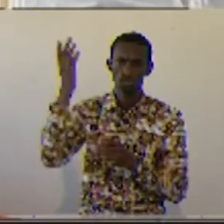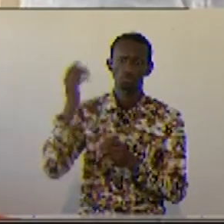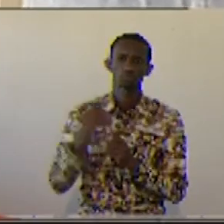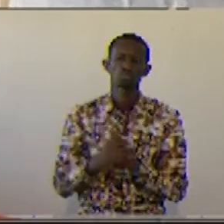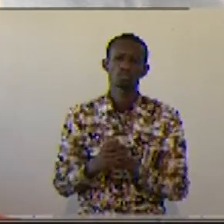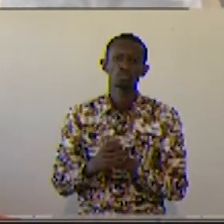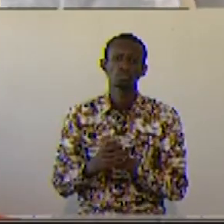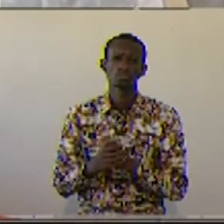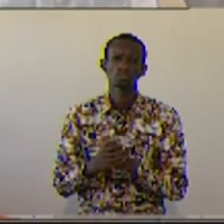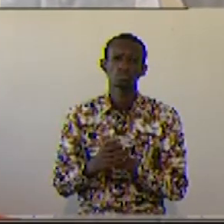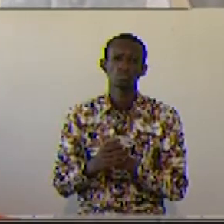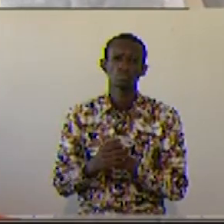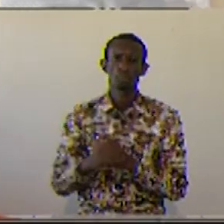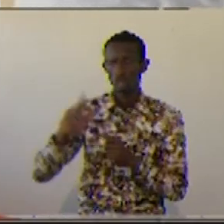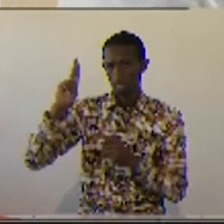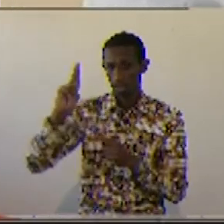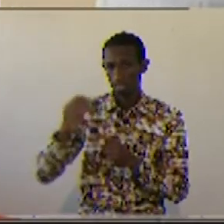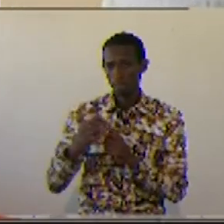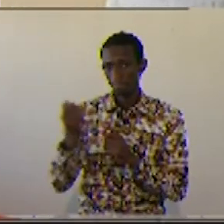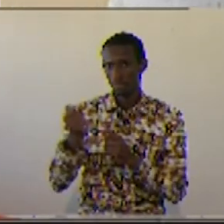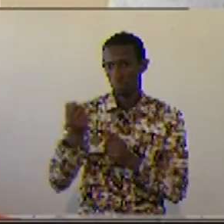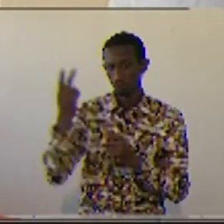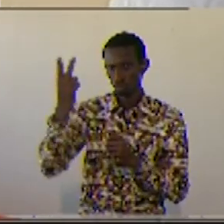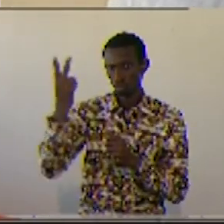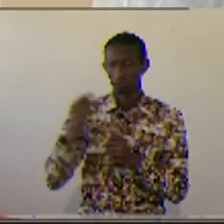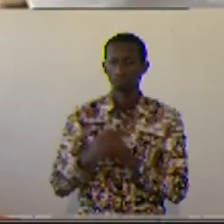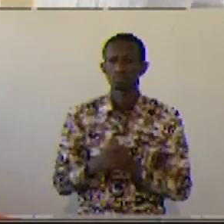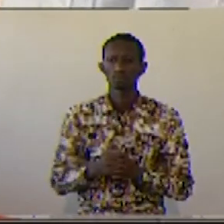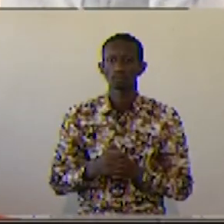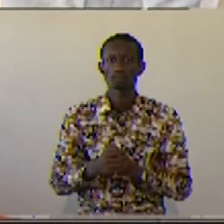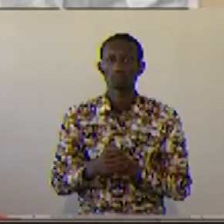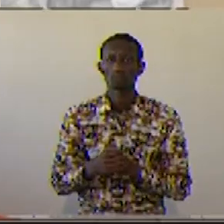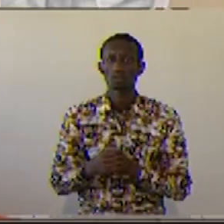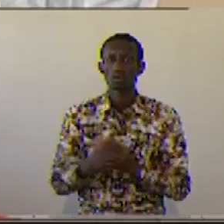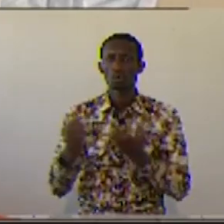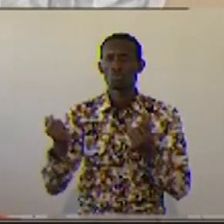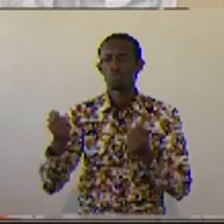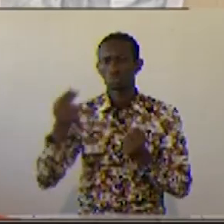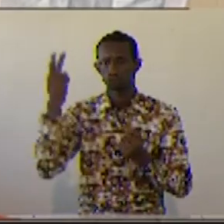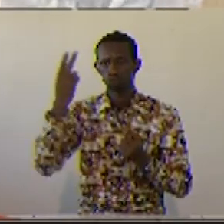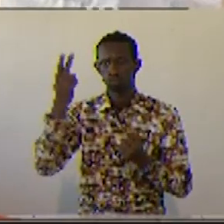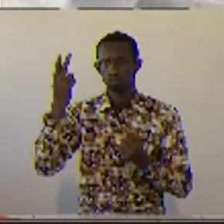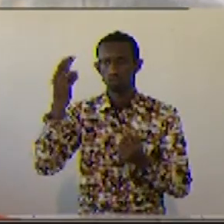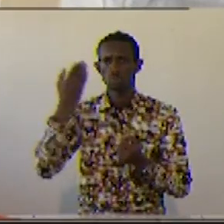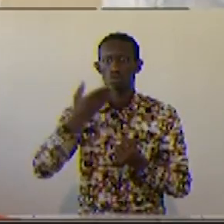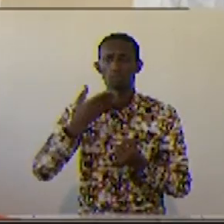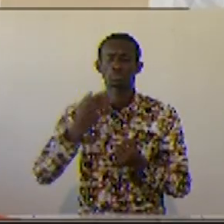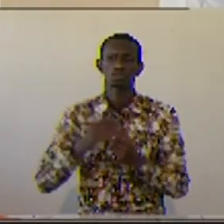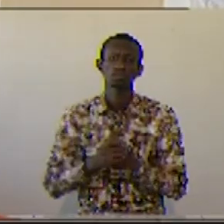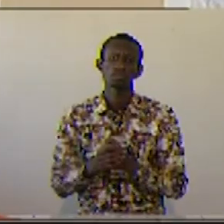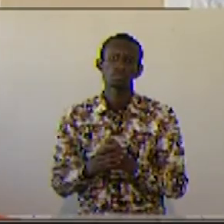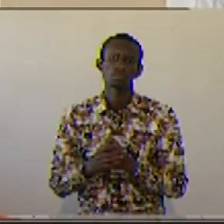And for the carbonate ion, we also have 2. We have 2 hydrogen carbonate ions